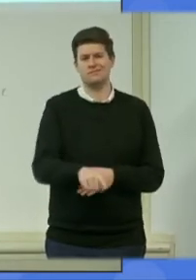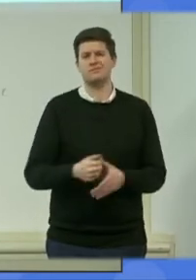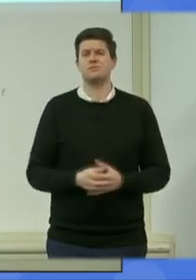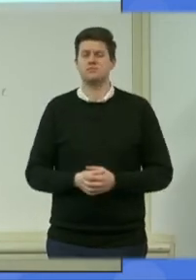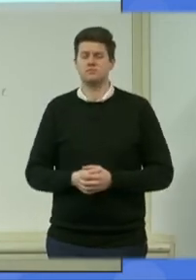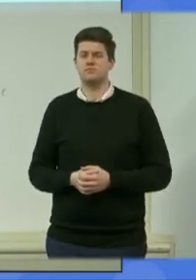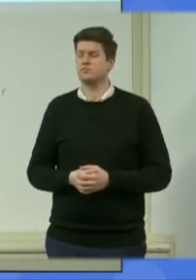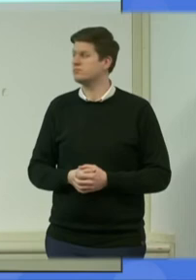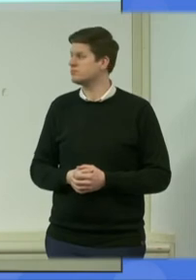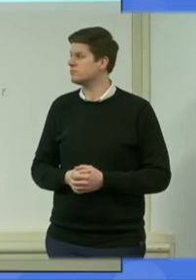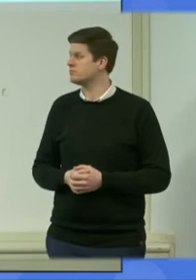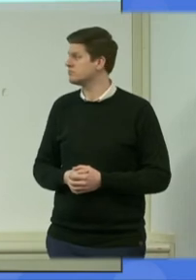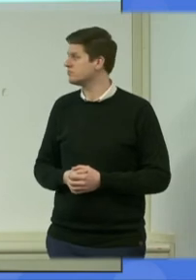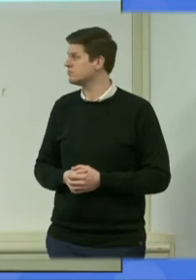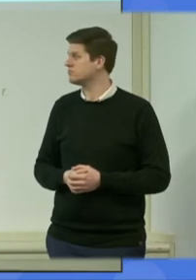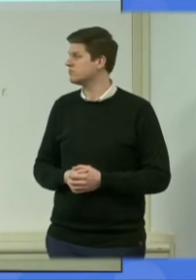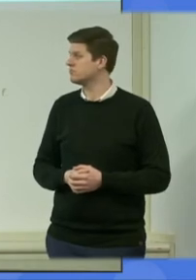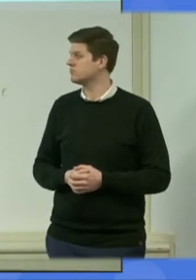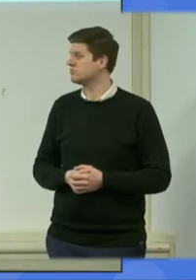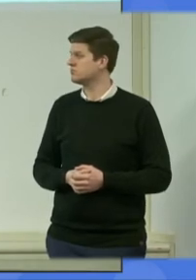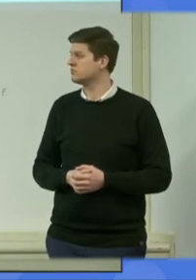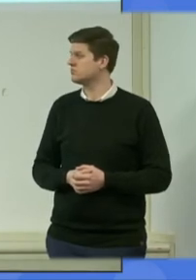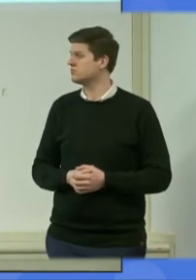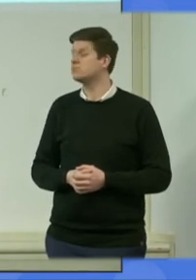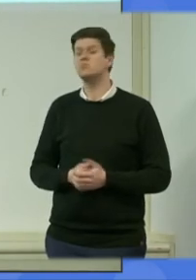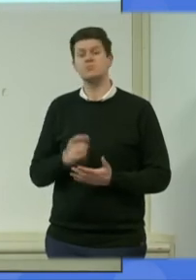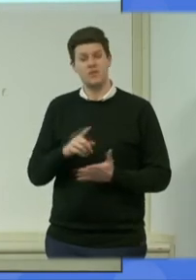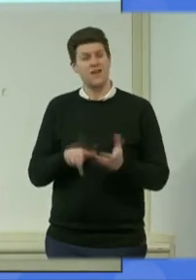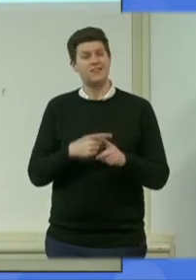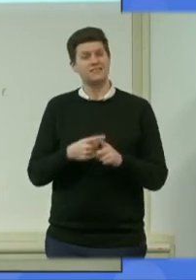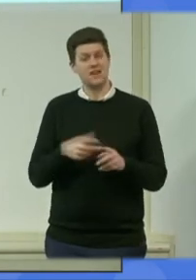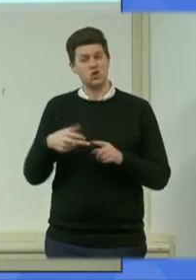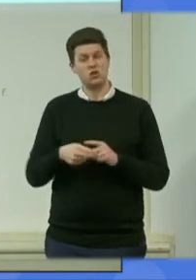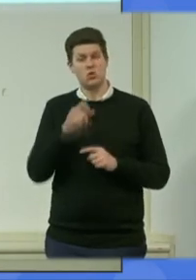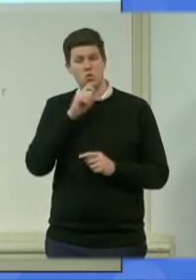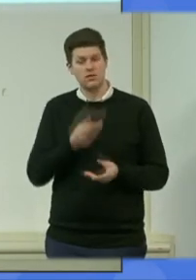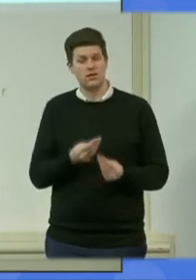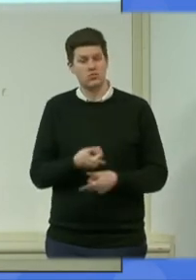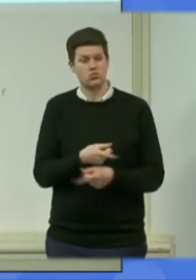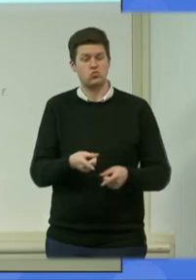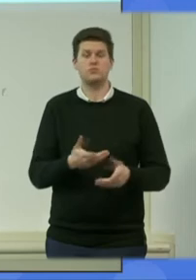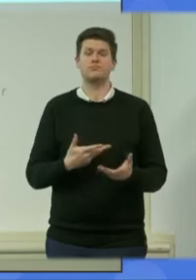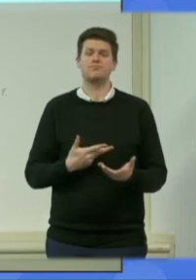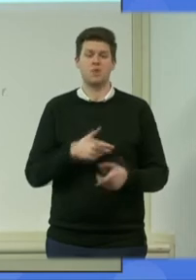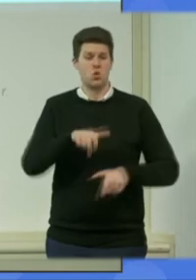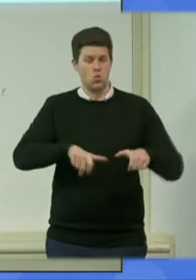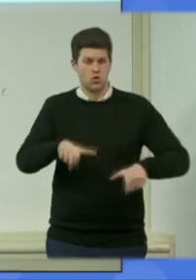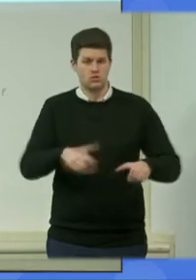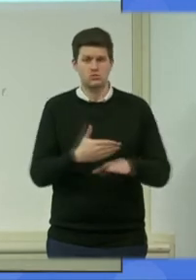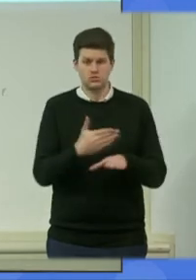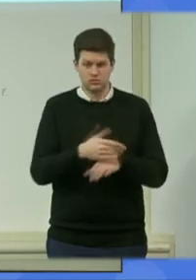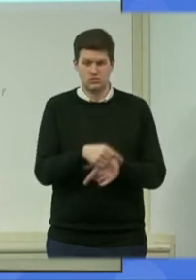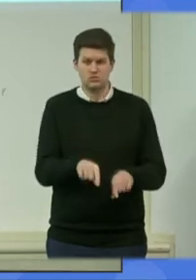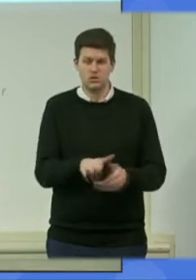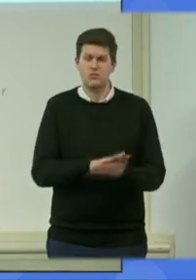to workers or to businesses, it'll help them in the short term, even if eventually that tax is shifted on. So you can do things to